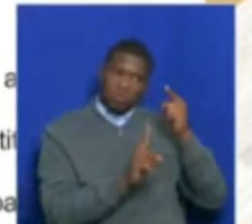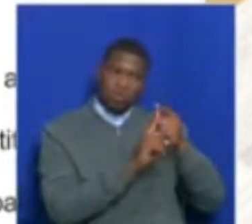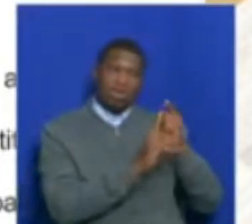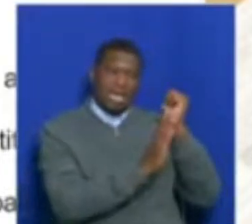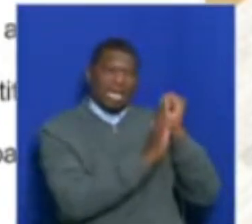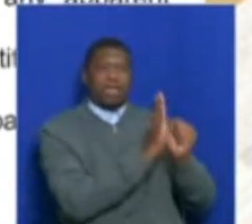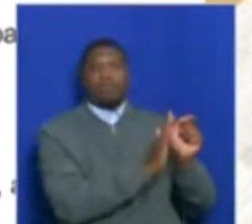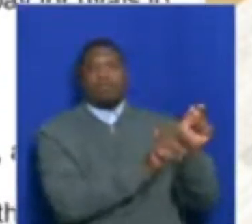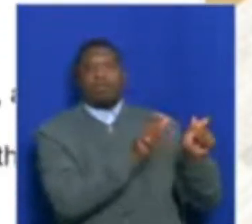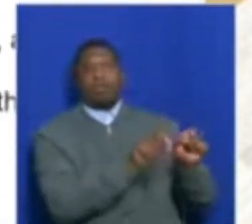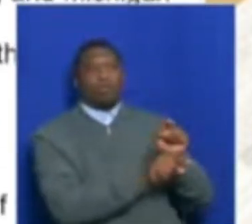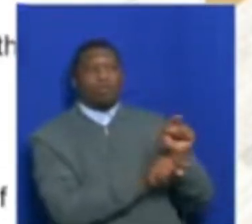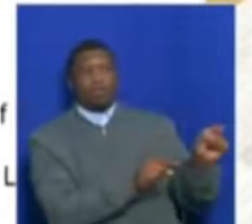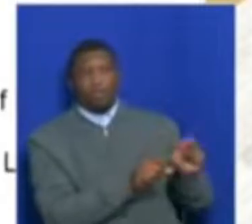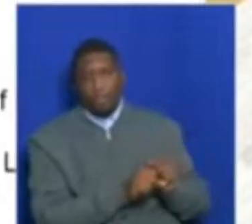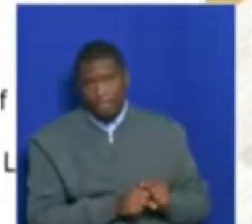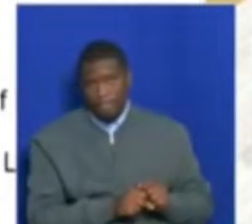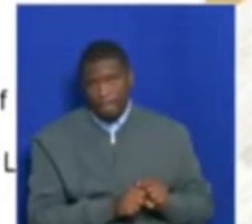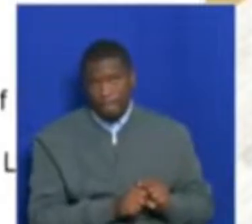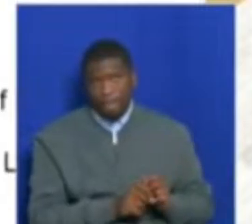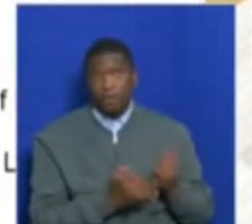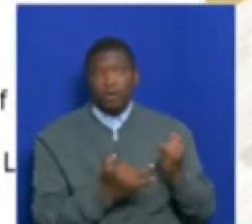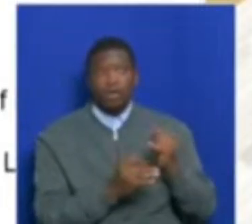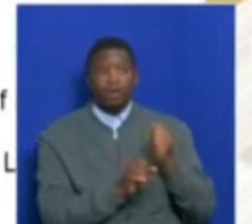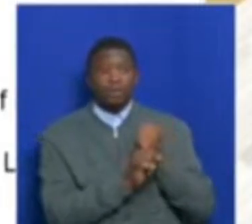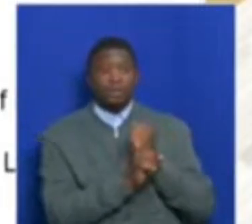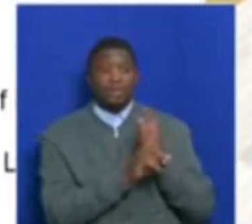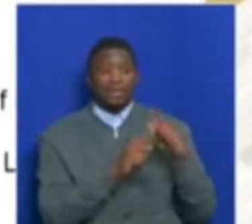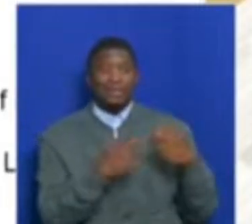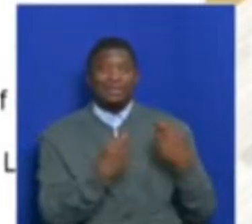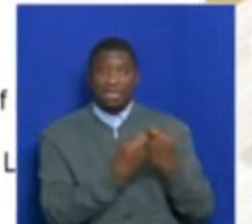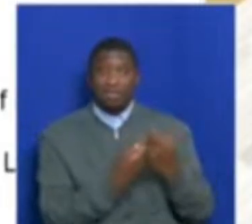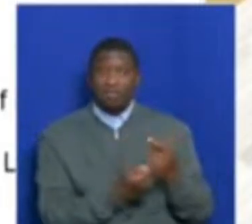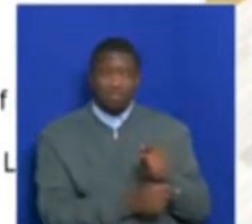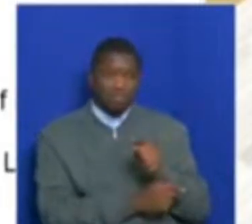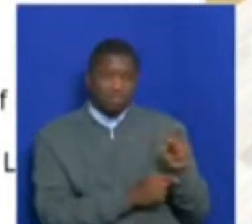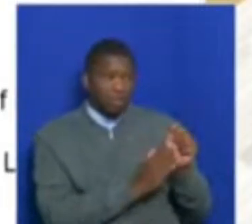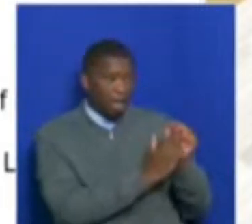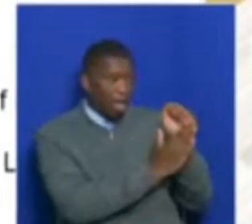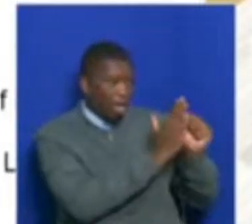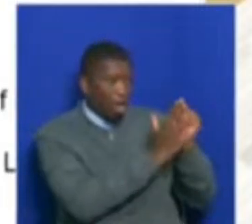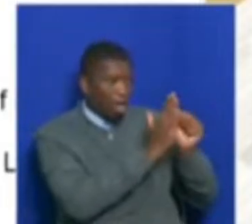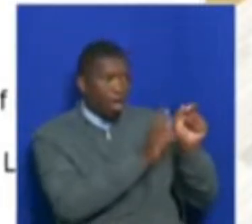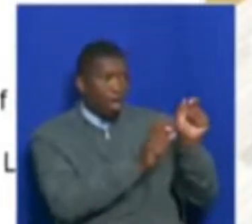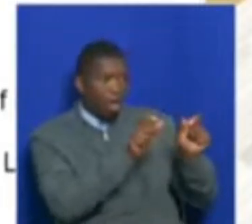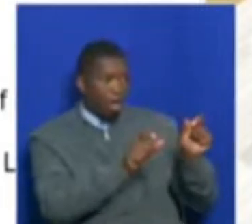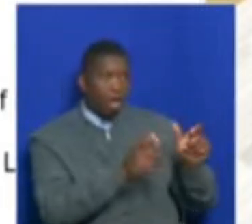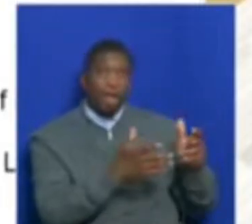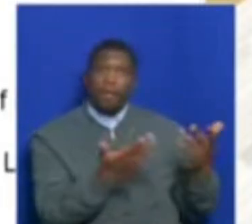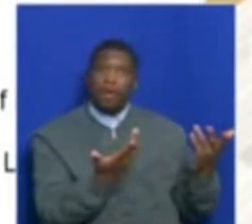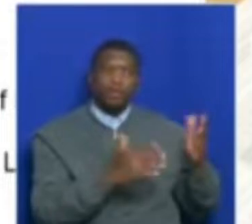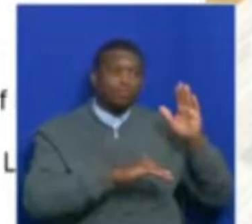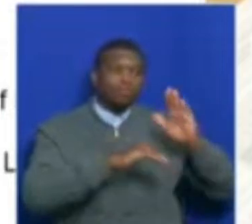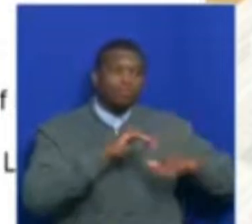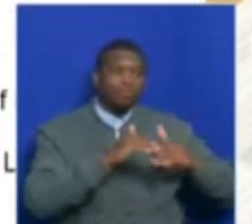The existence of a task team able to kill suspects without any apparent consequences is a